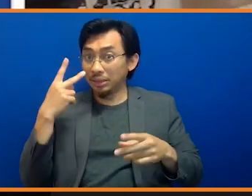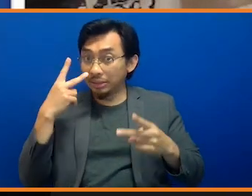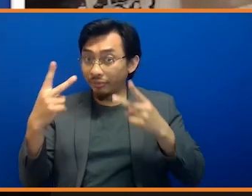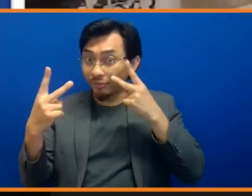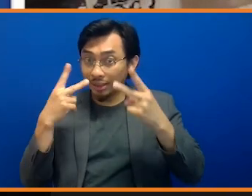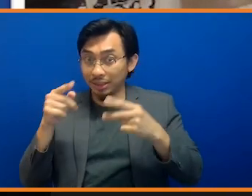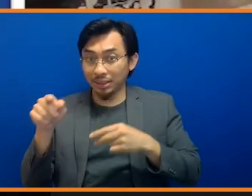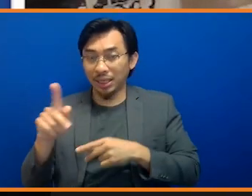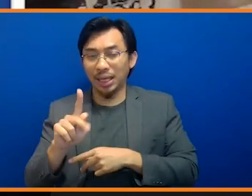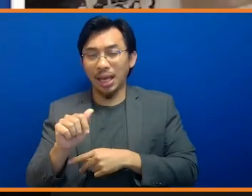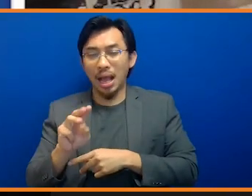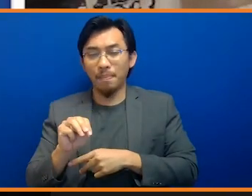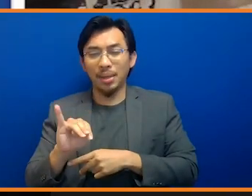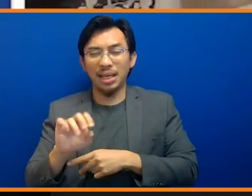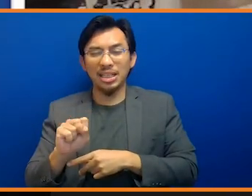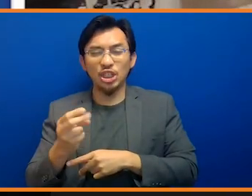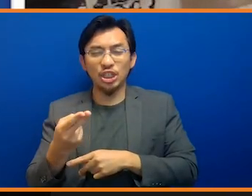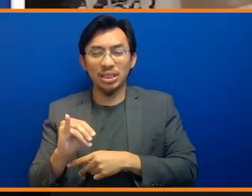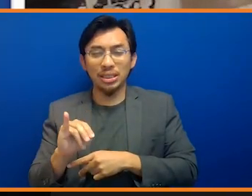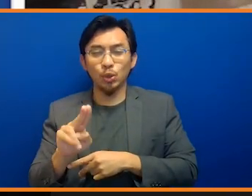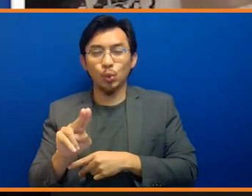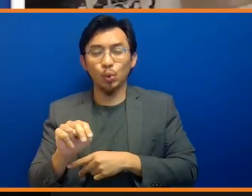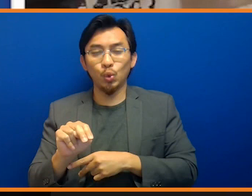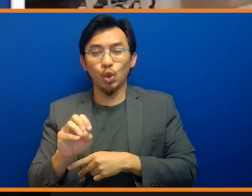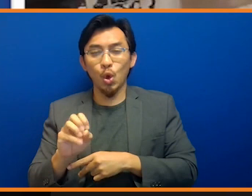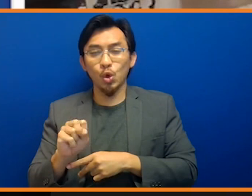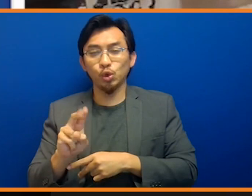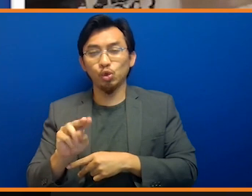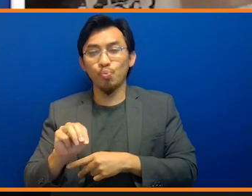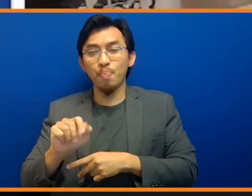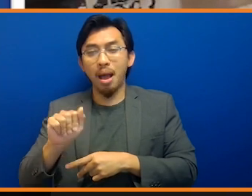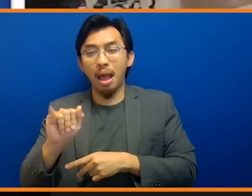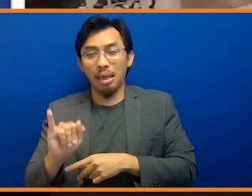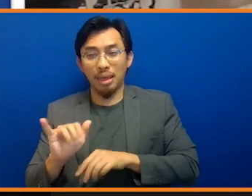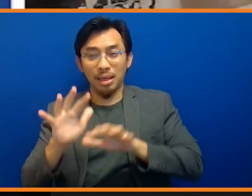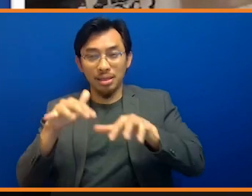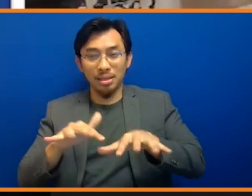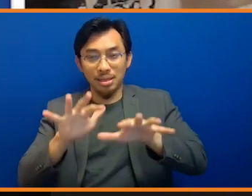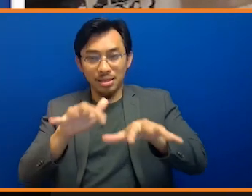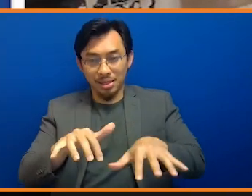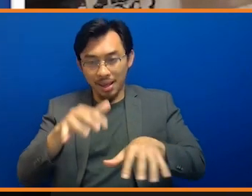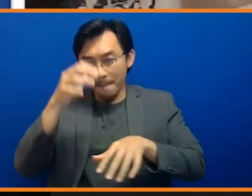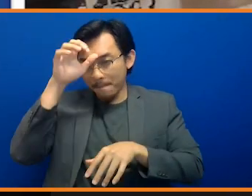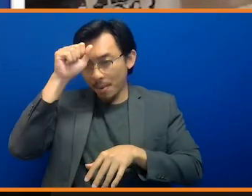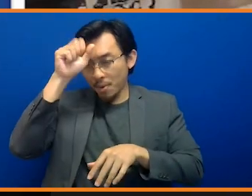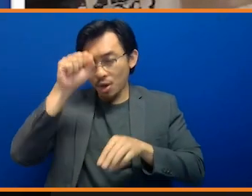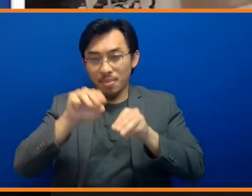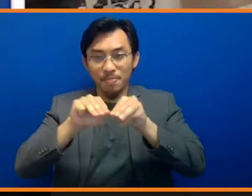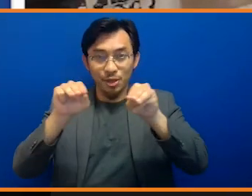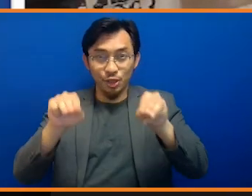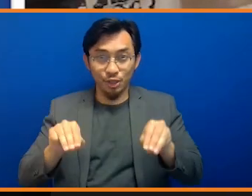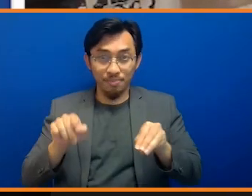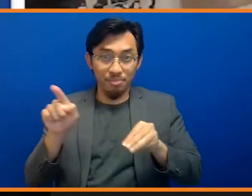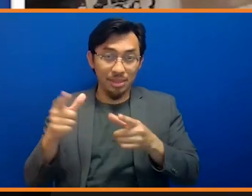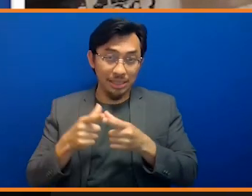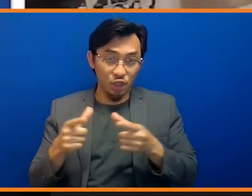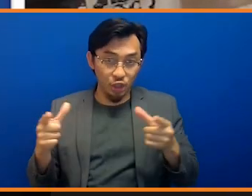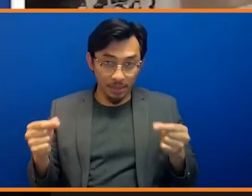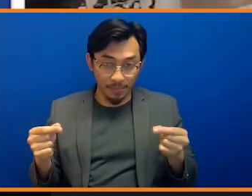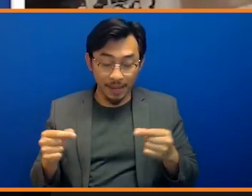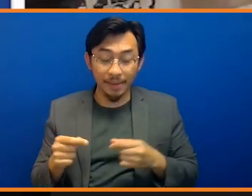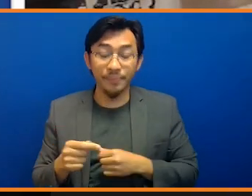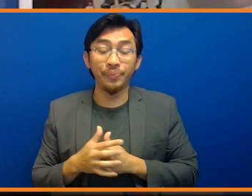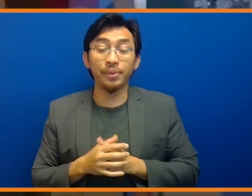the Kamaisi Uno Sumai Tsunami Memorial Museum in Japan. I think this